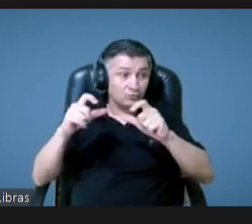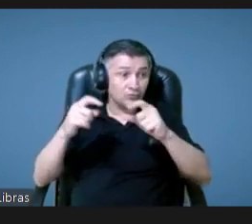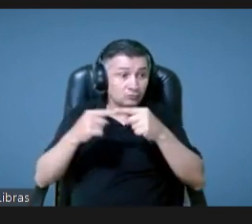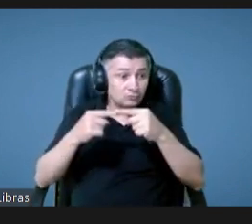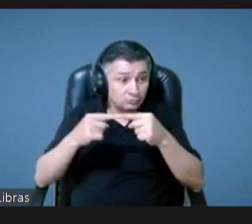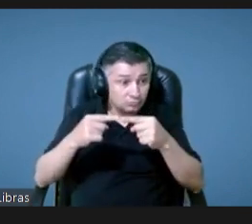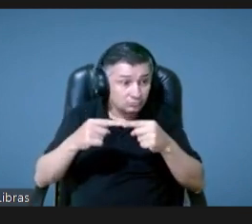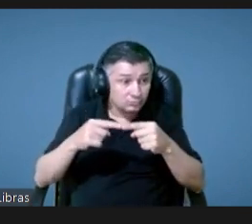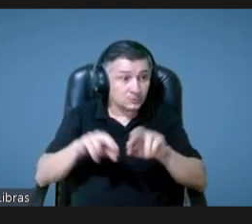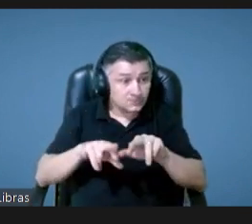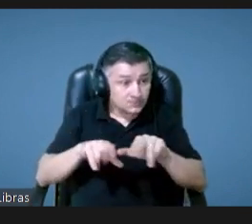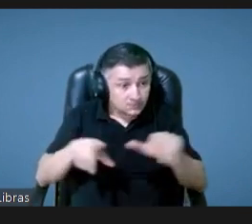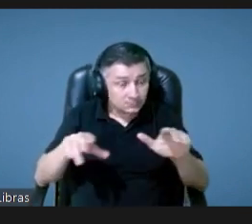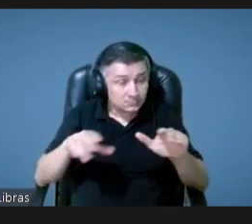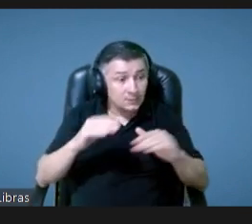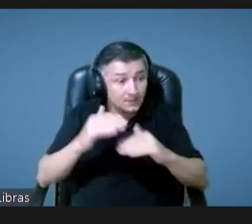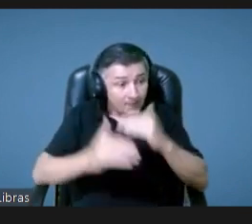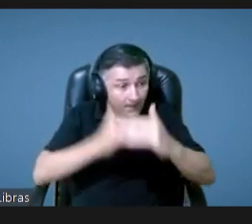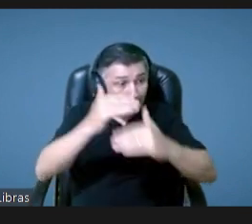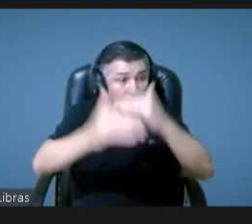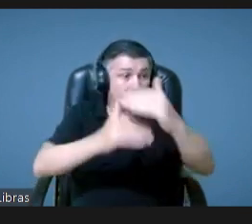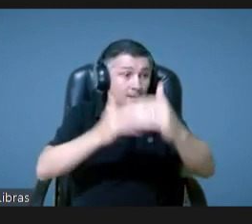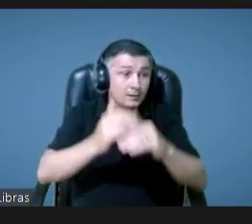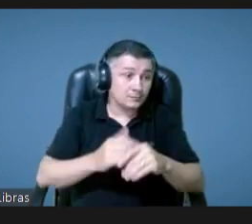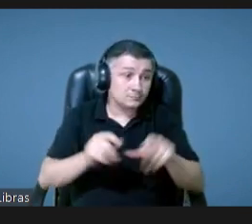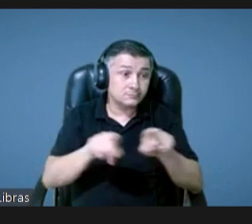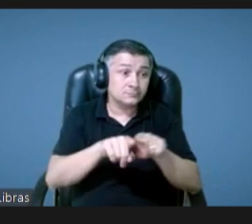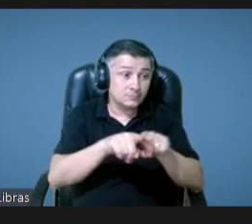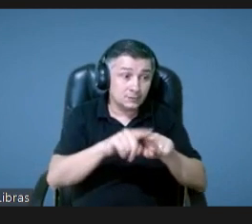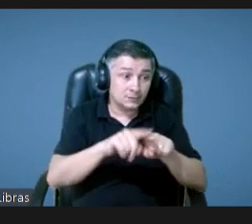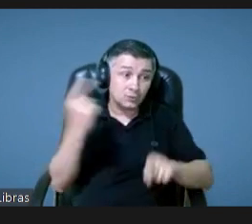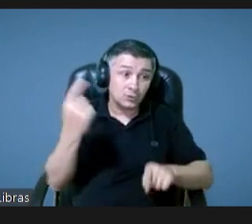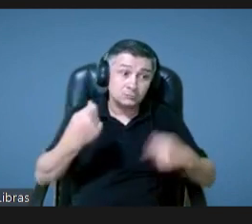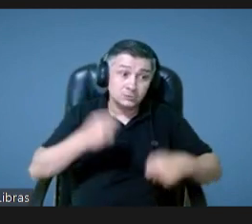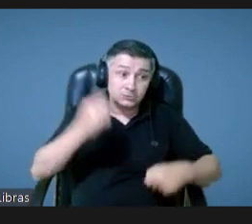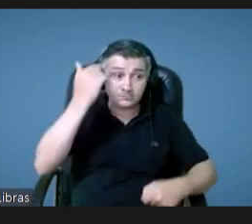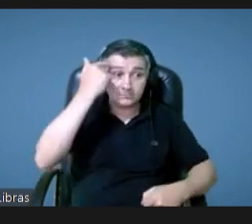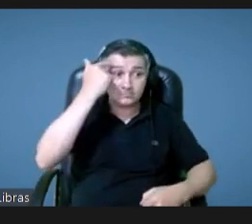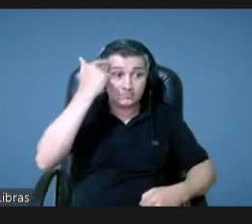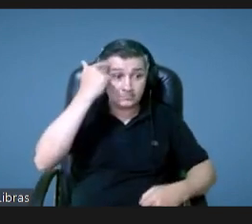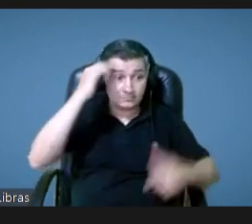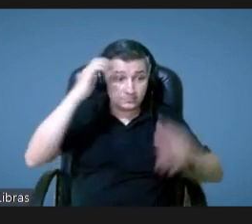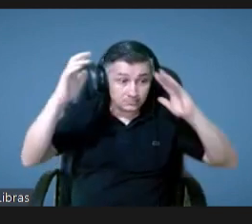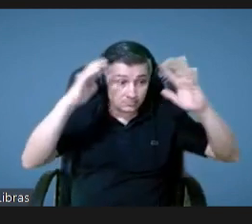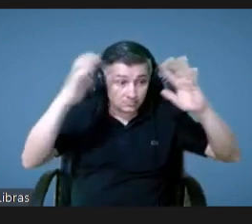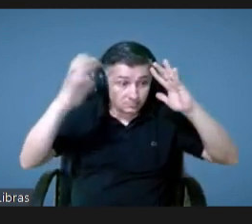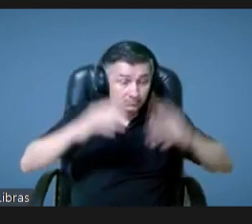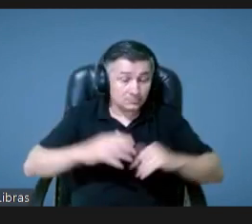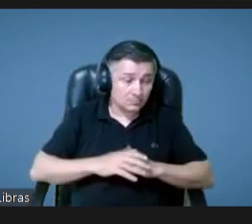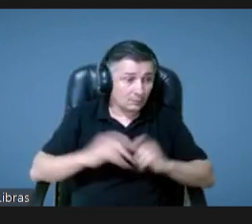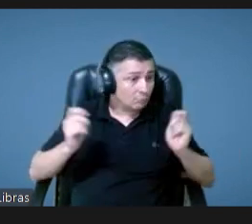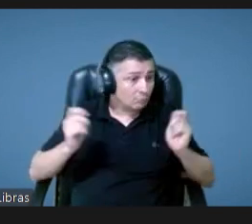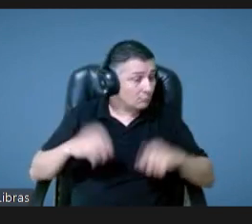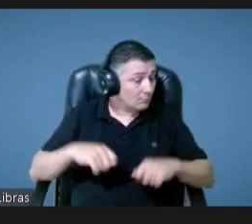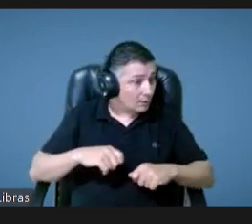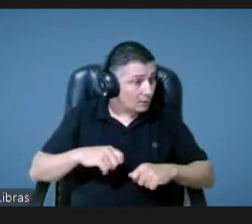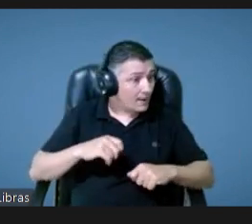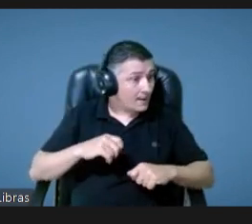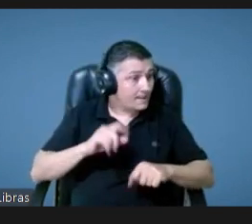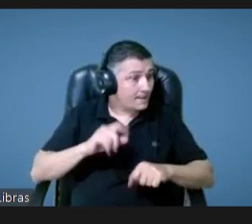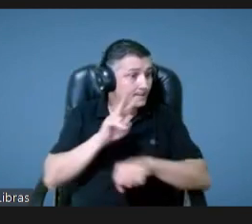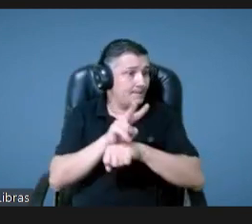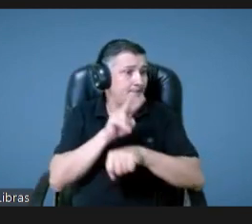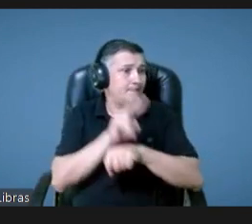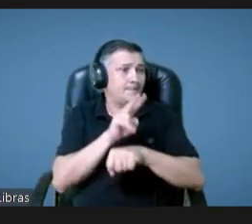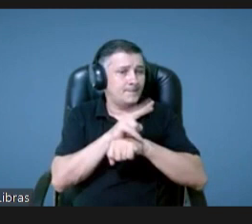if we take a picture, for example, of the current situation versus that, it has grown. But